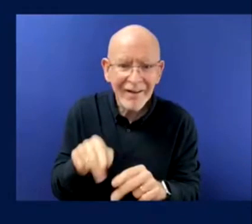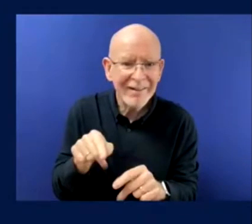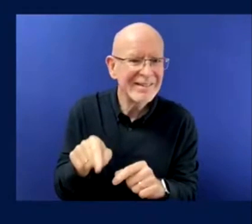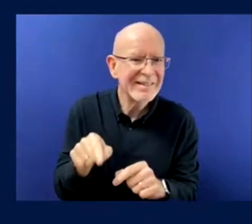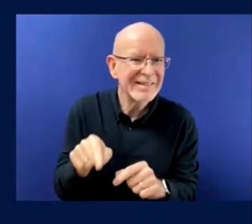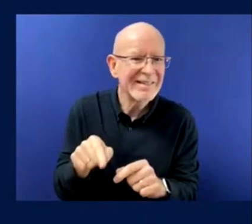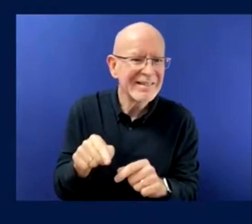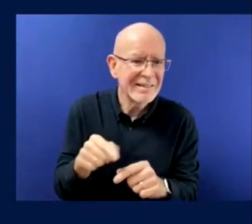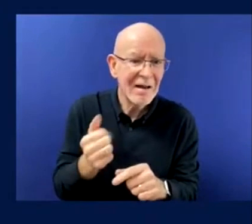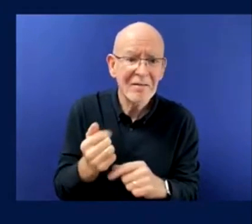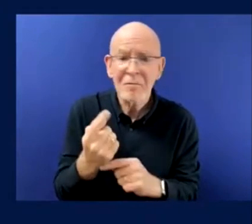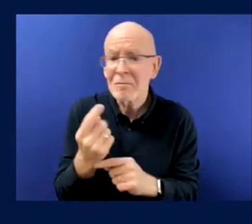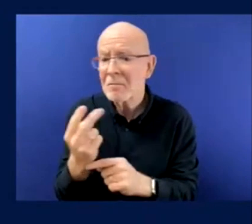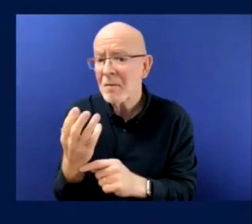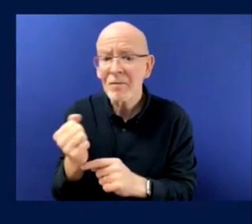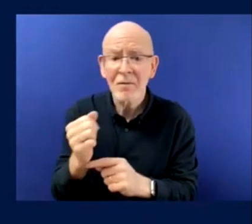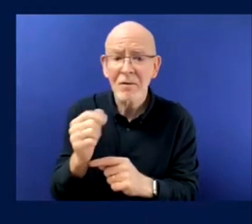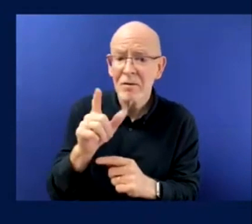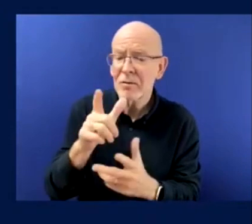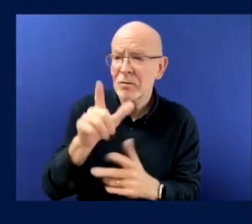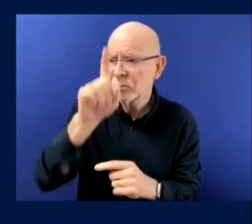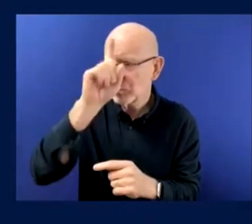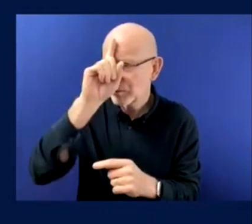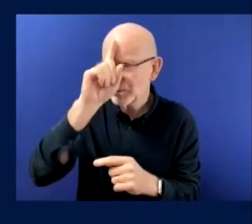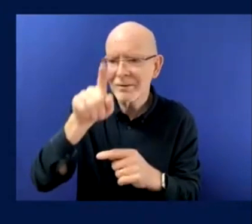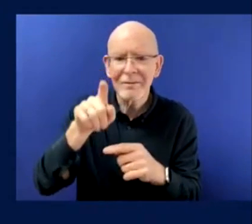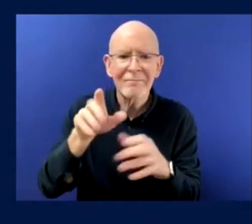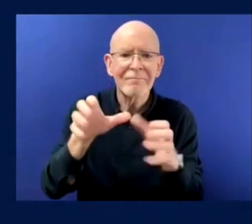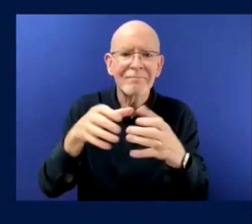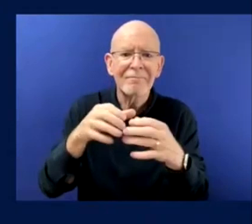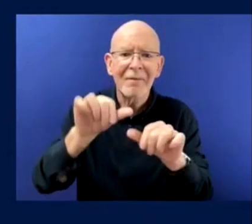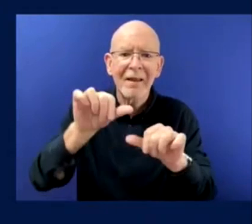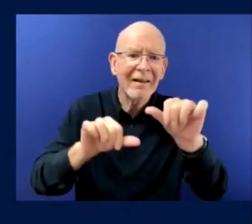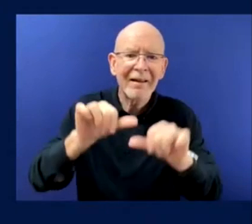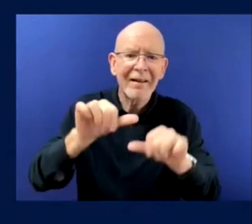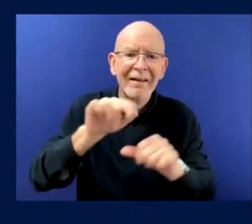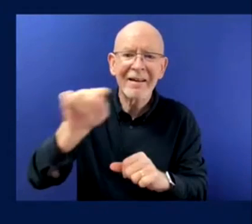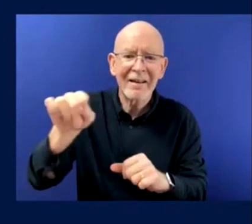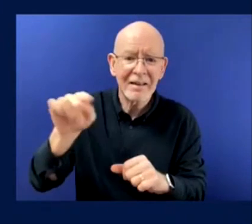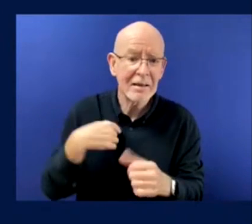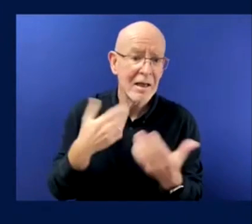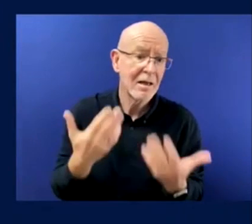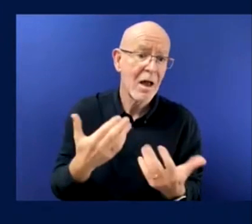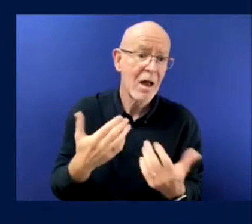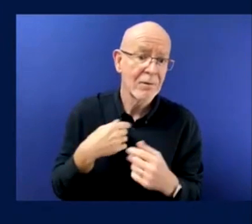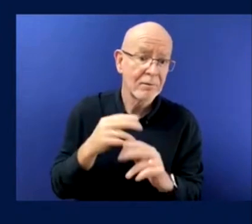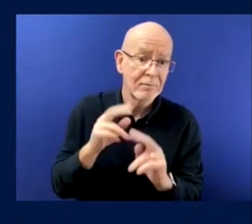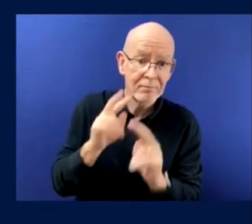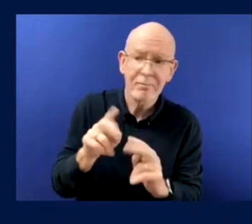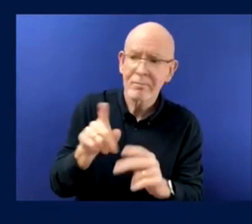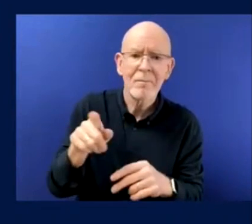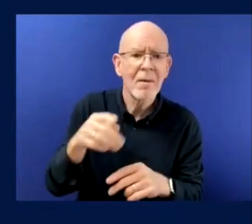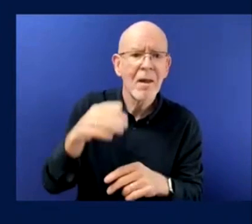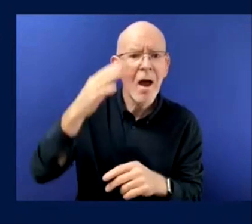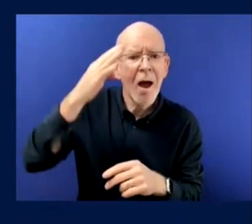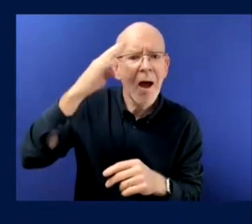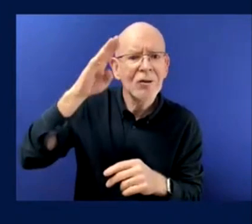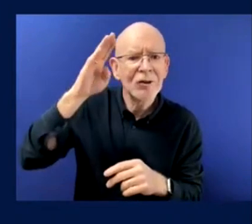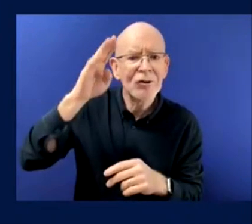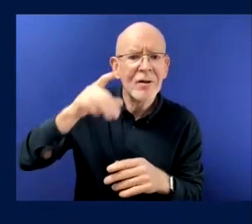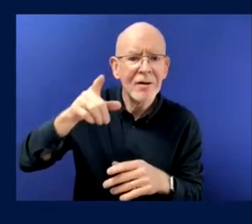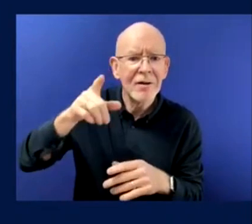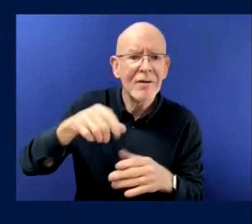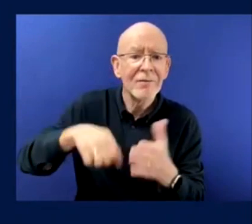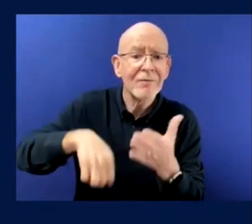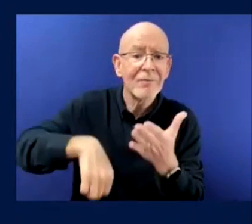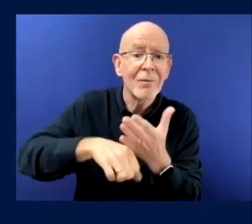that he faces with OCD. I always have to get there at least an hour before kickoff. I can't not be there an